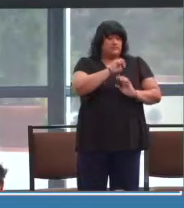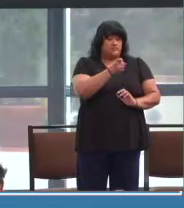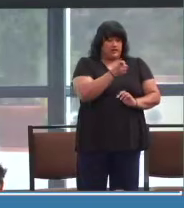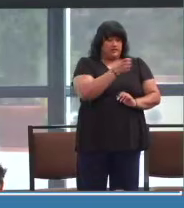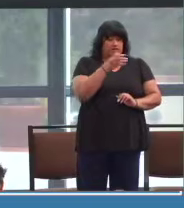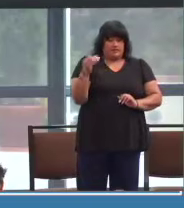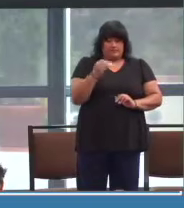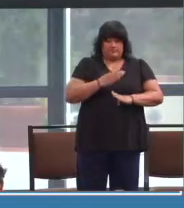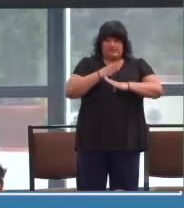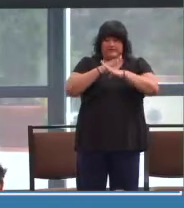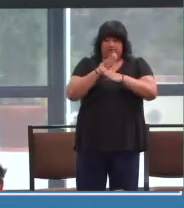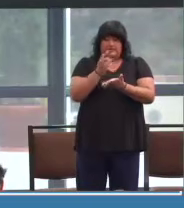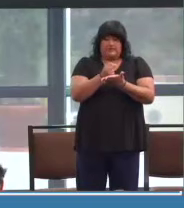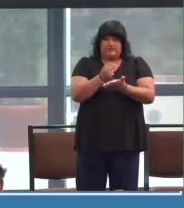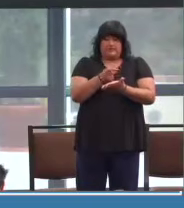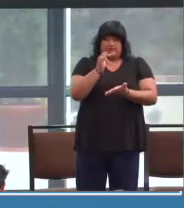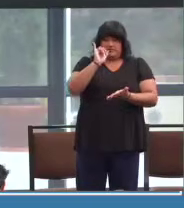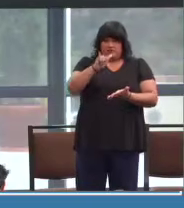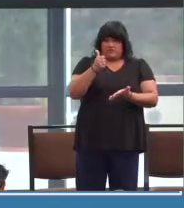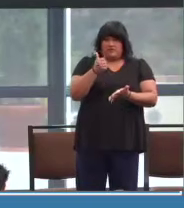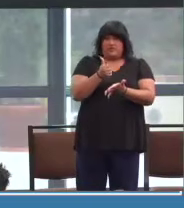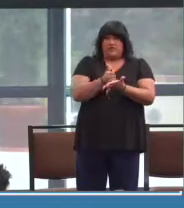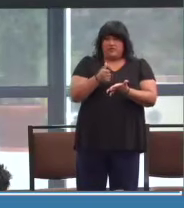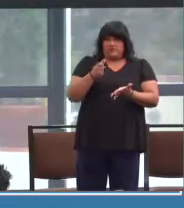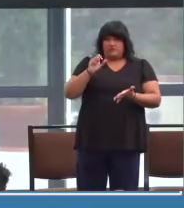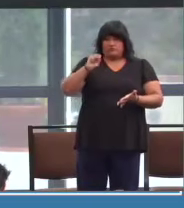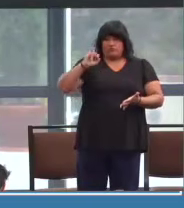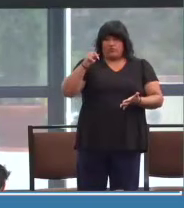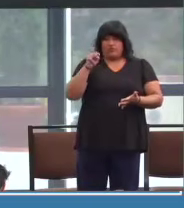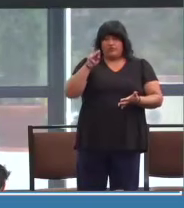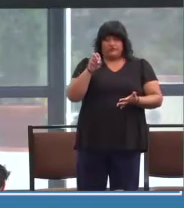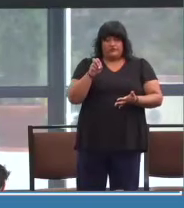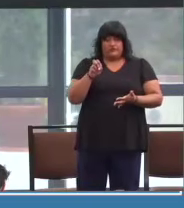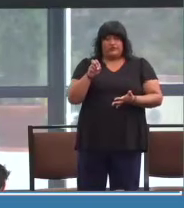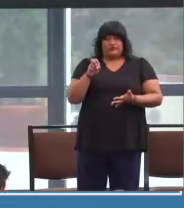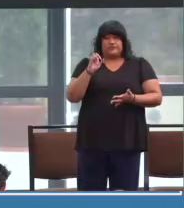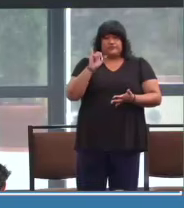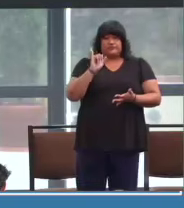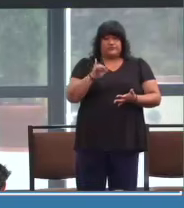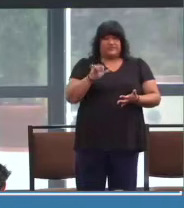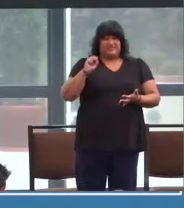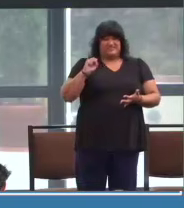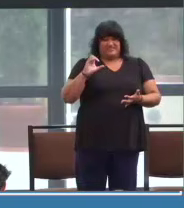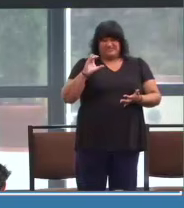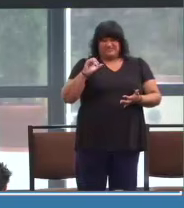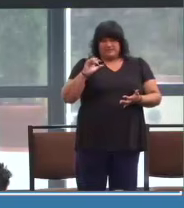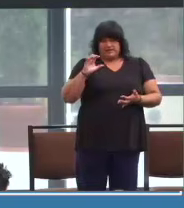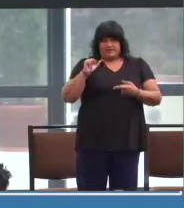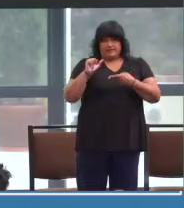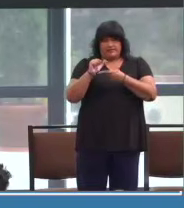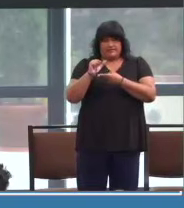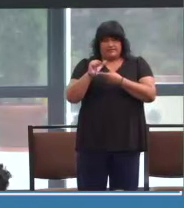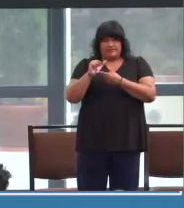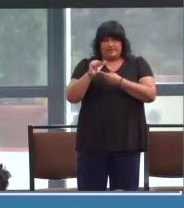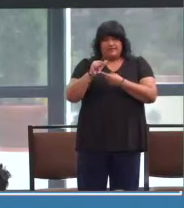treatment for Sjogren's disease at this time. The cornerstone for Sjogren's is SICA symptom relief. SICA is the Latin term we use